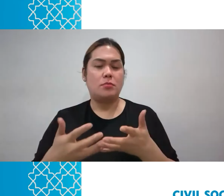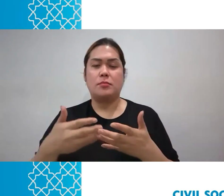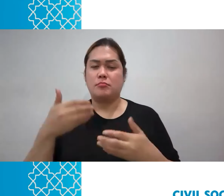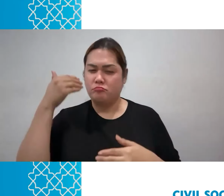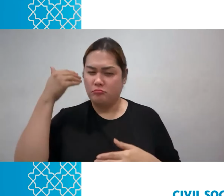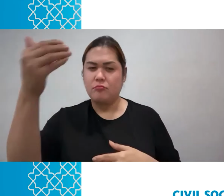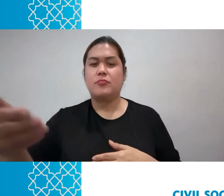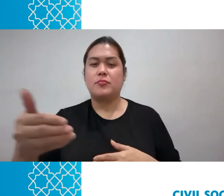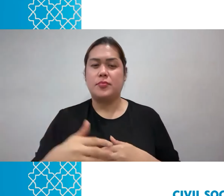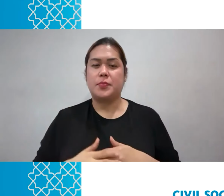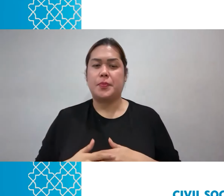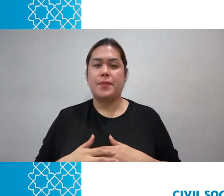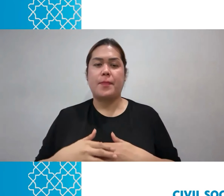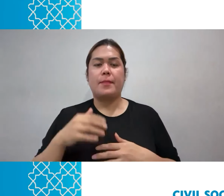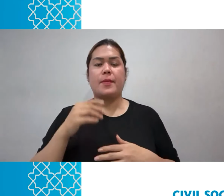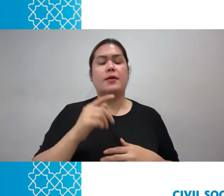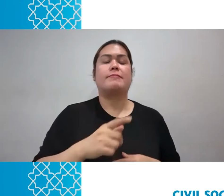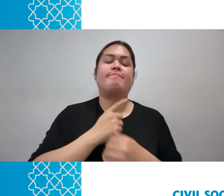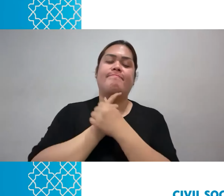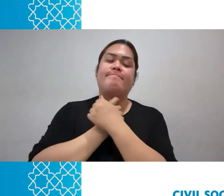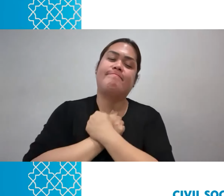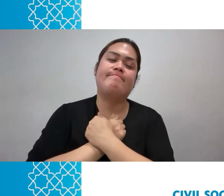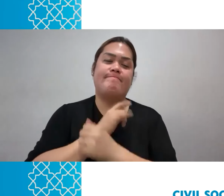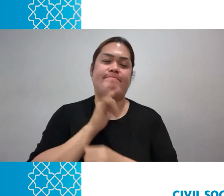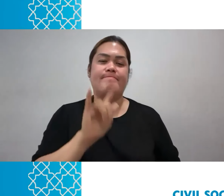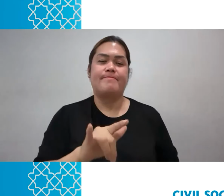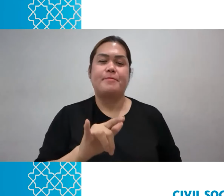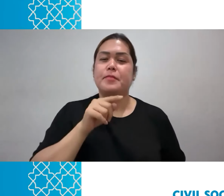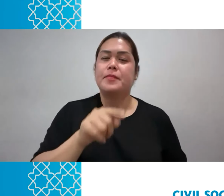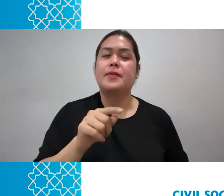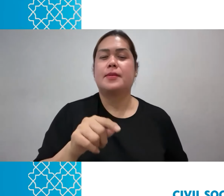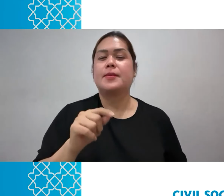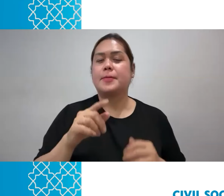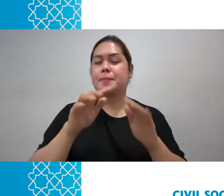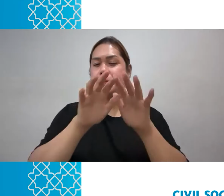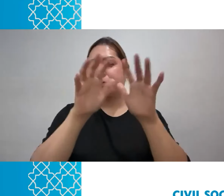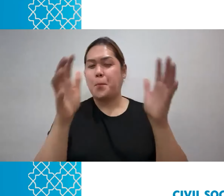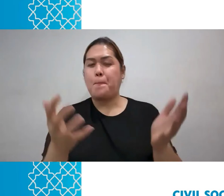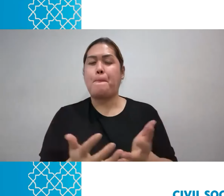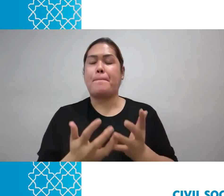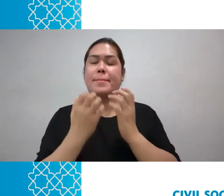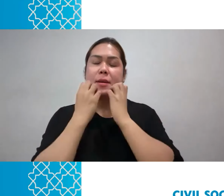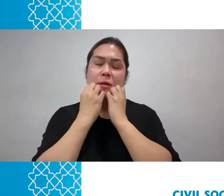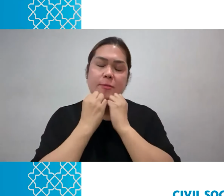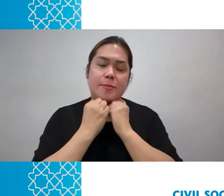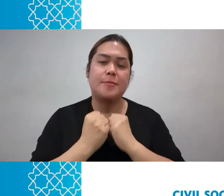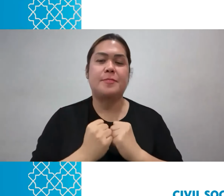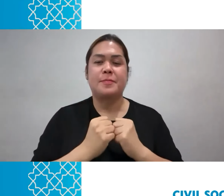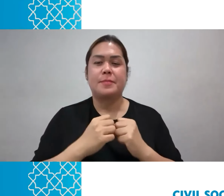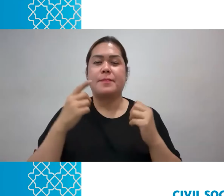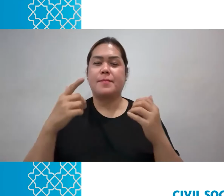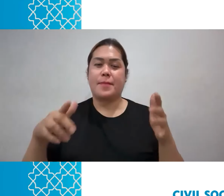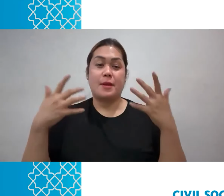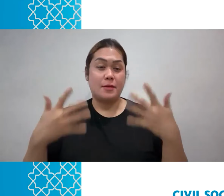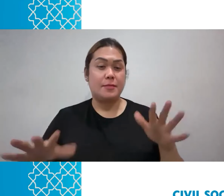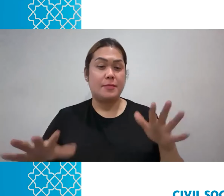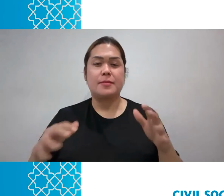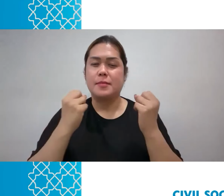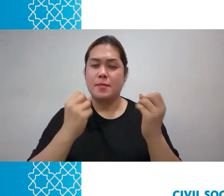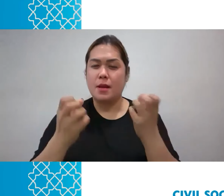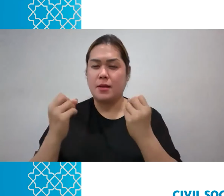I love that. Maybe your bit can save the world in the future. There have been some pretty compelling quotes throughout this panel. I